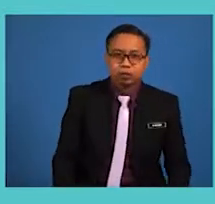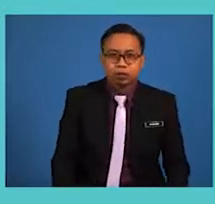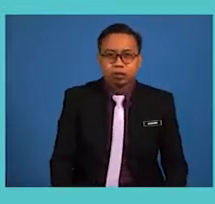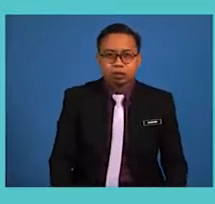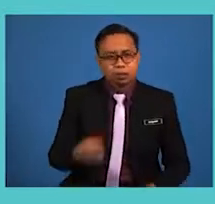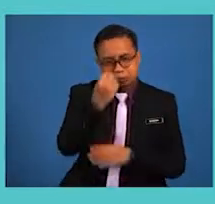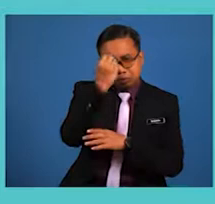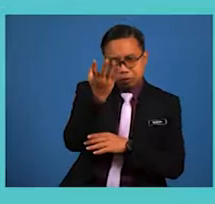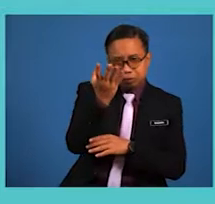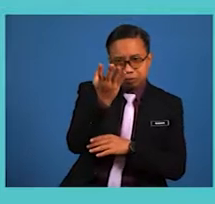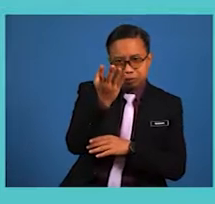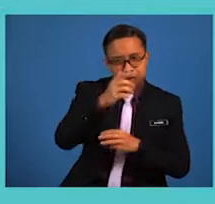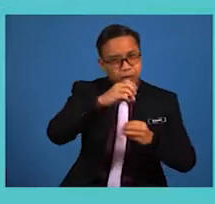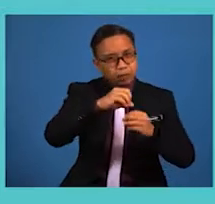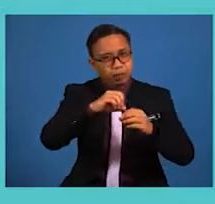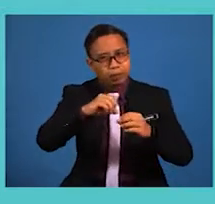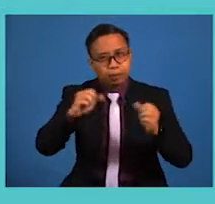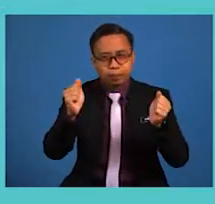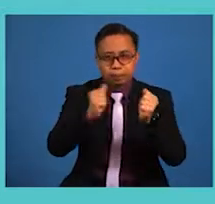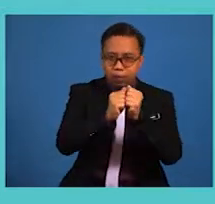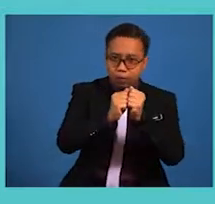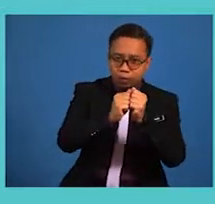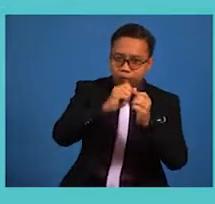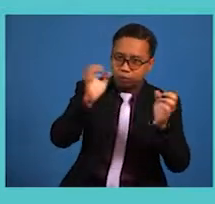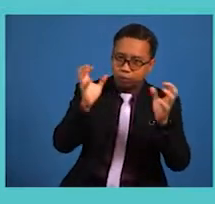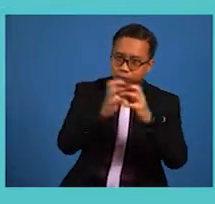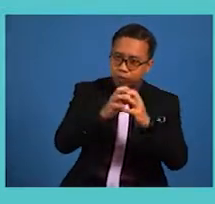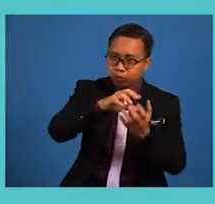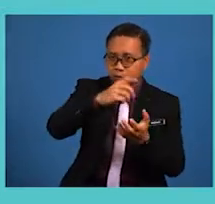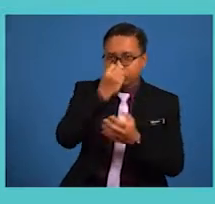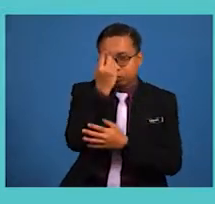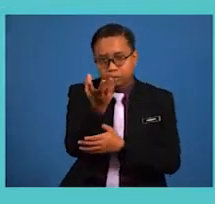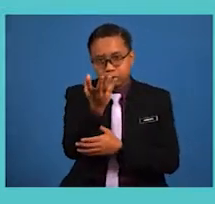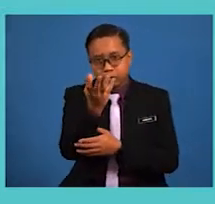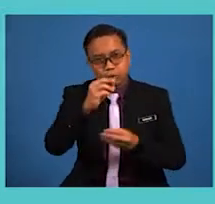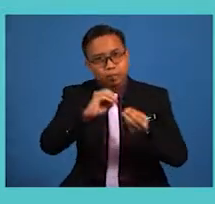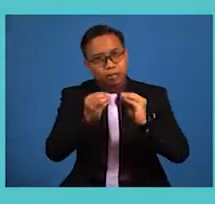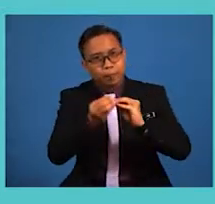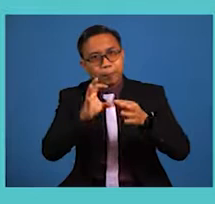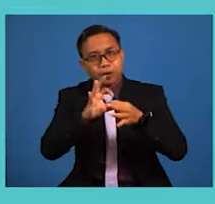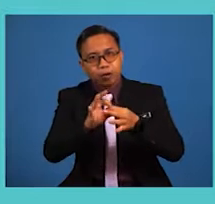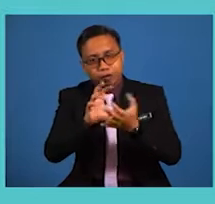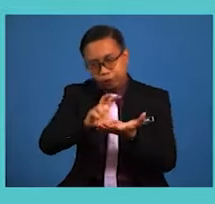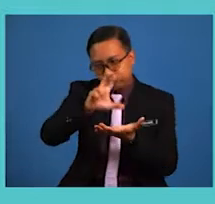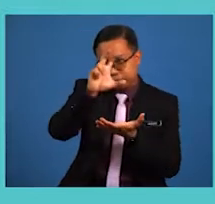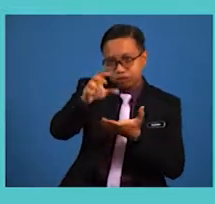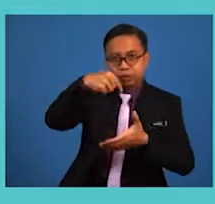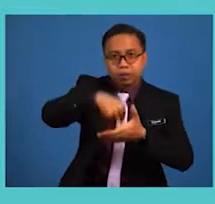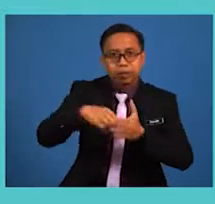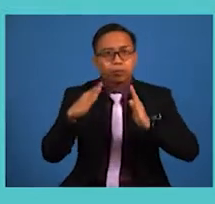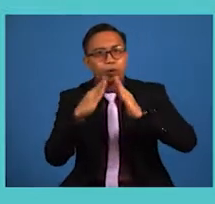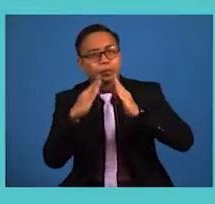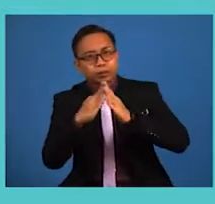are not talking about the amount of properties, but we are talking about the number of investors in